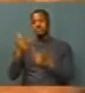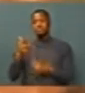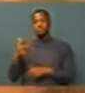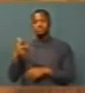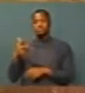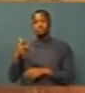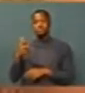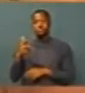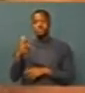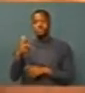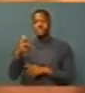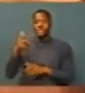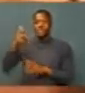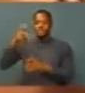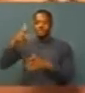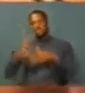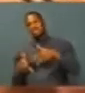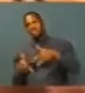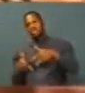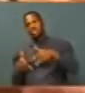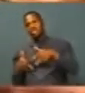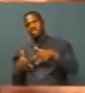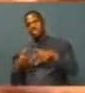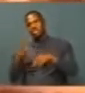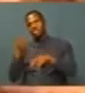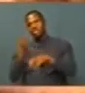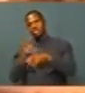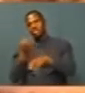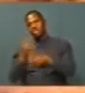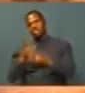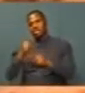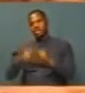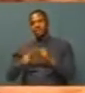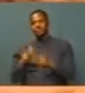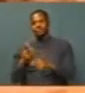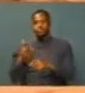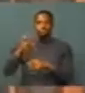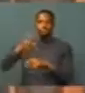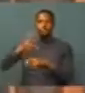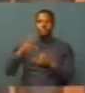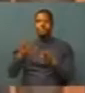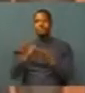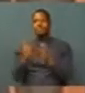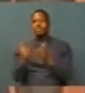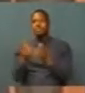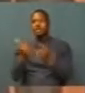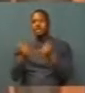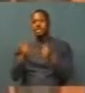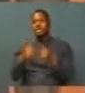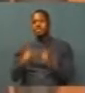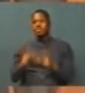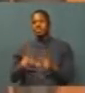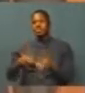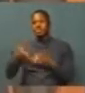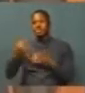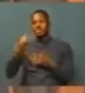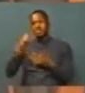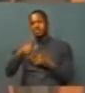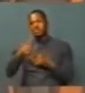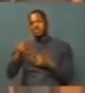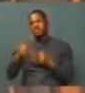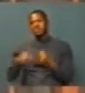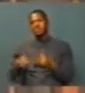here got stuck, making it very difficult for even smaller vehicles to move from one side to